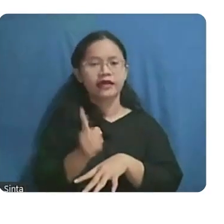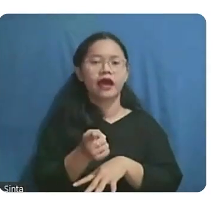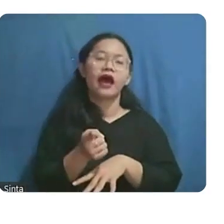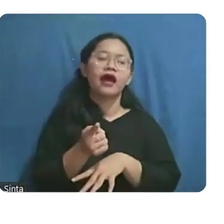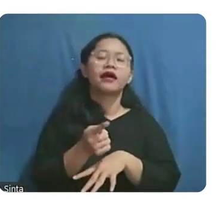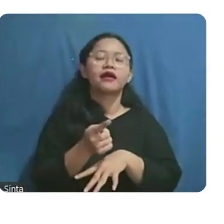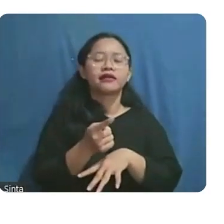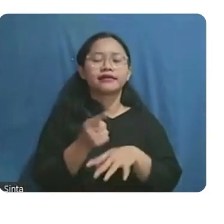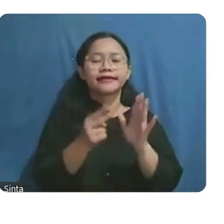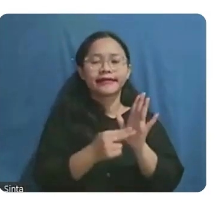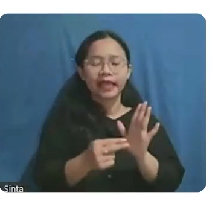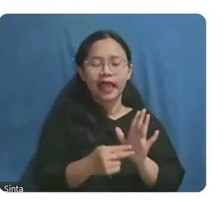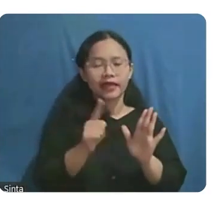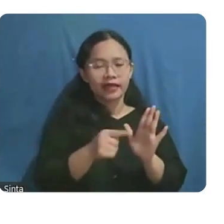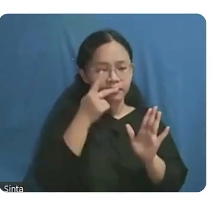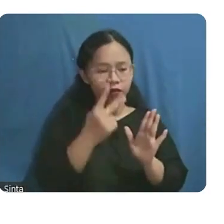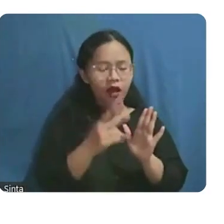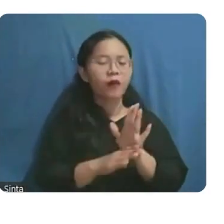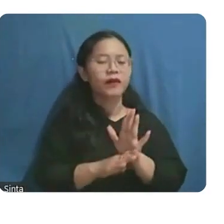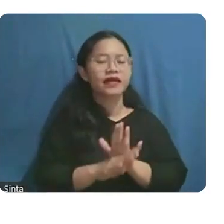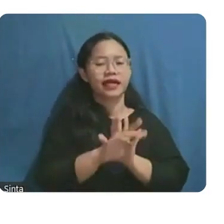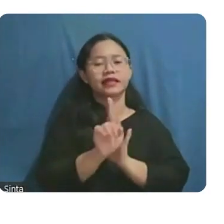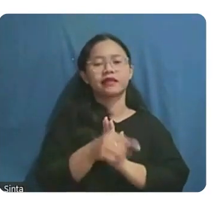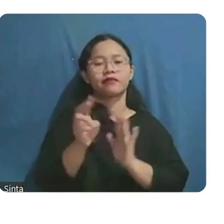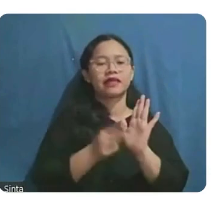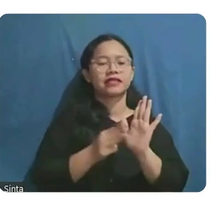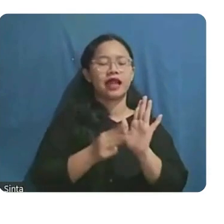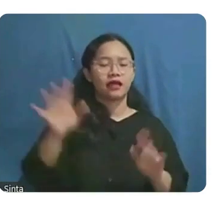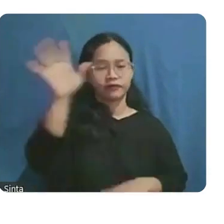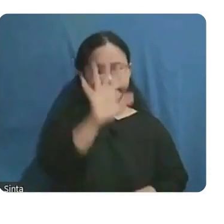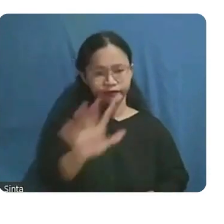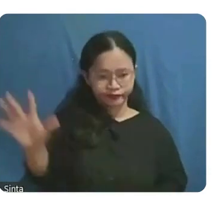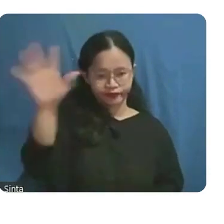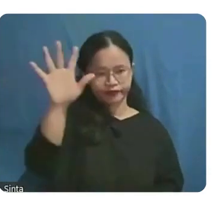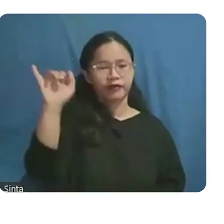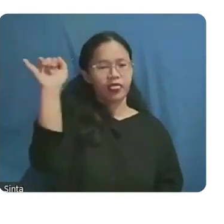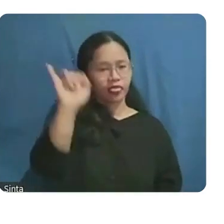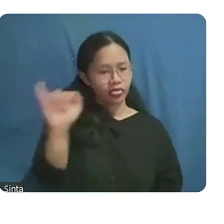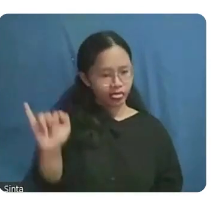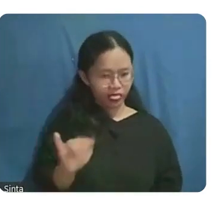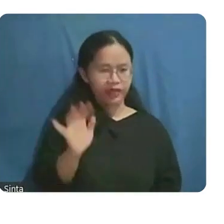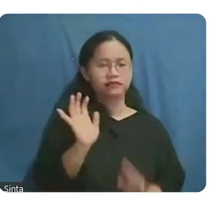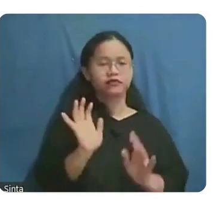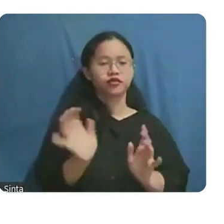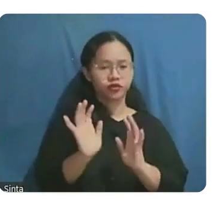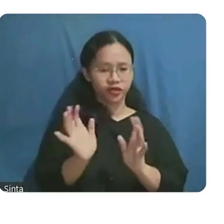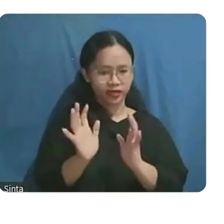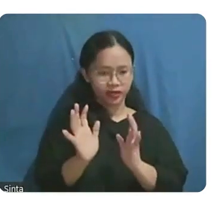and Jakarta. The trend of respiratory disease is rising in the past